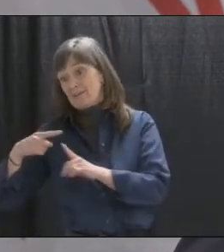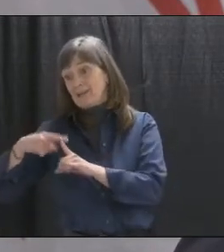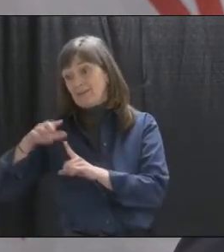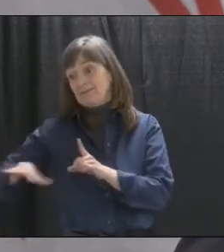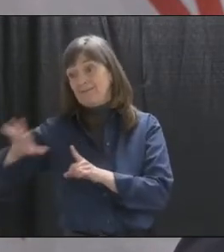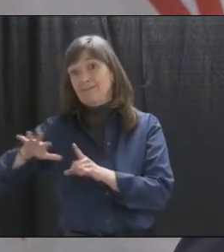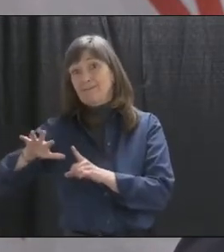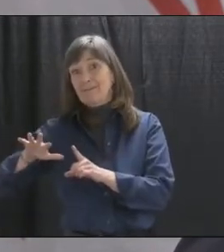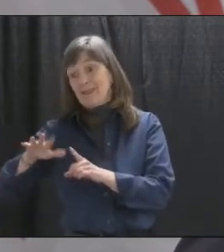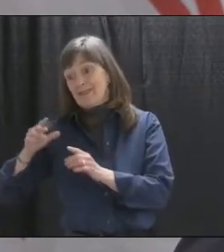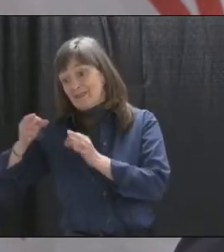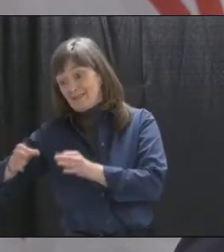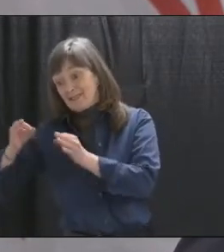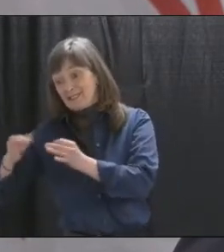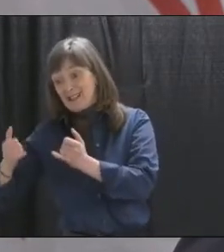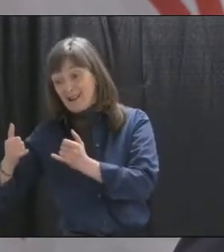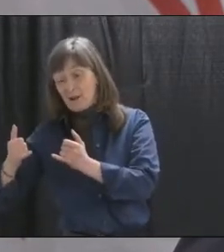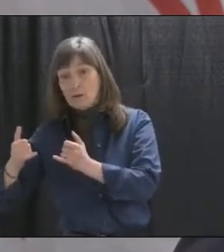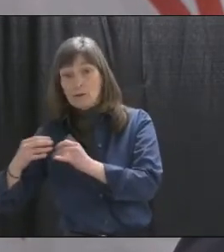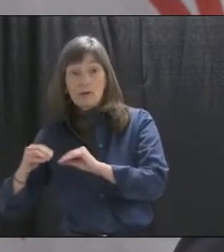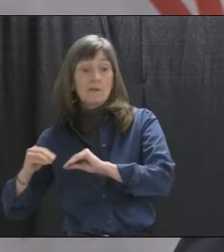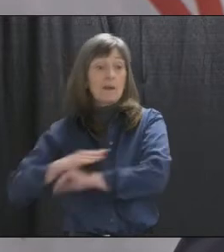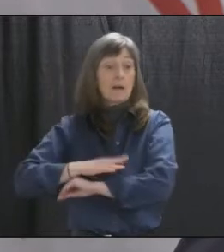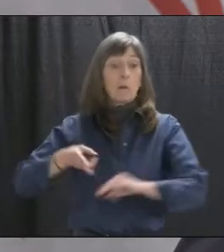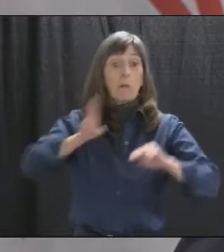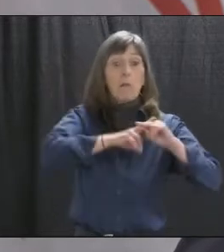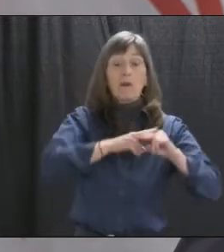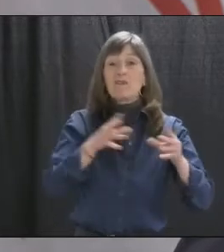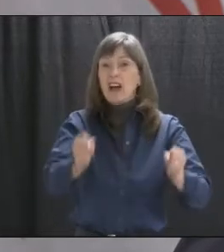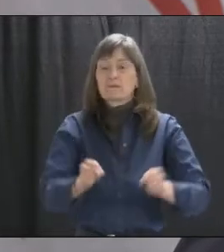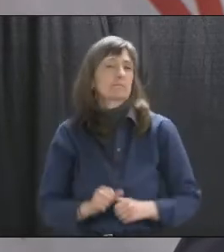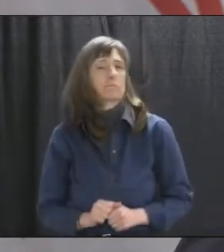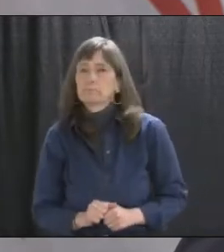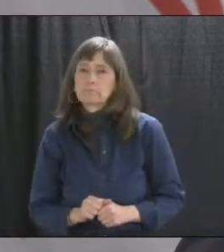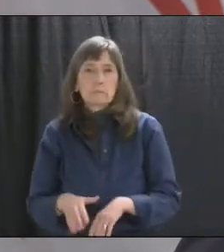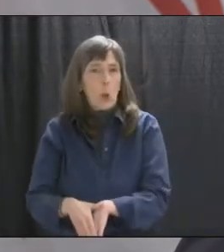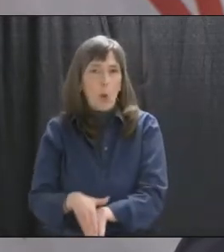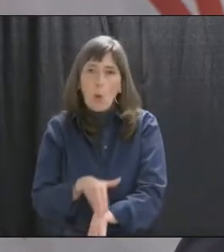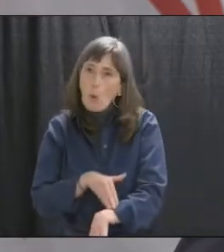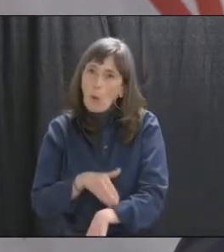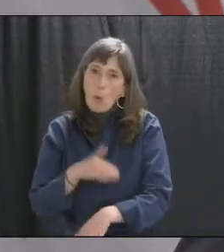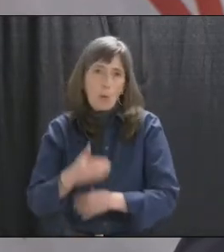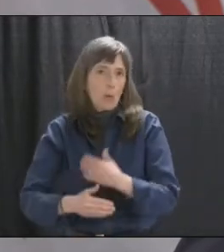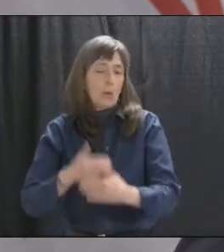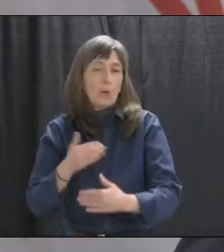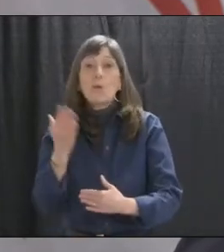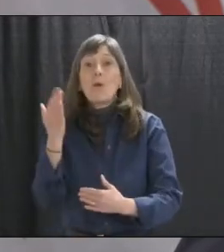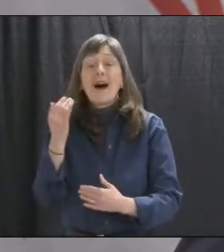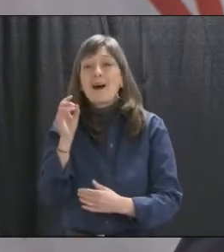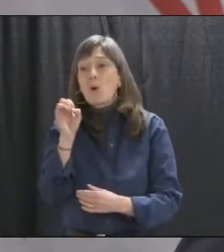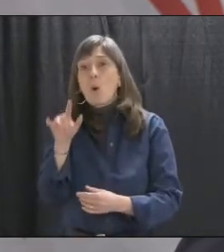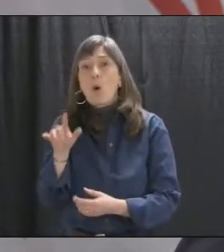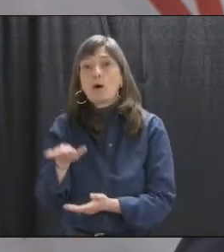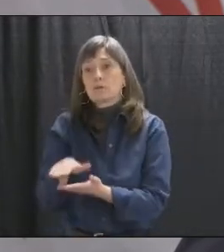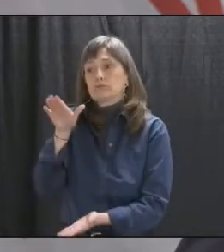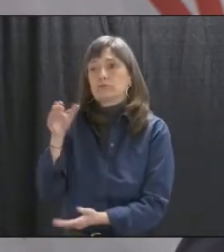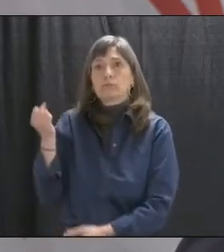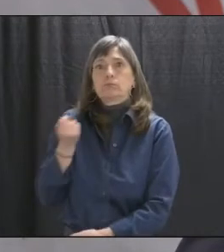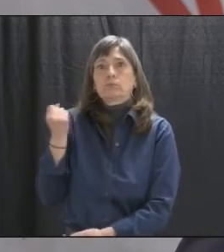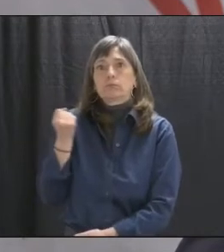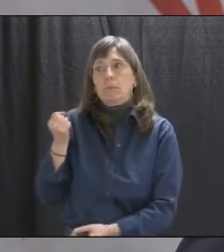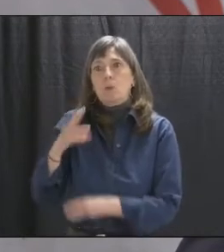you know, probably months before we see that trickle through, because the inventories around the world have increased. They're, you